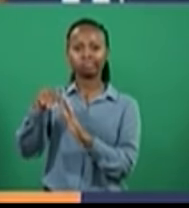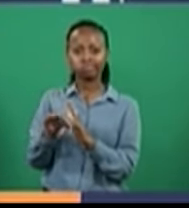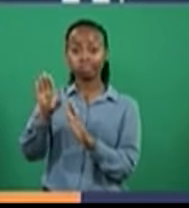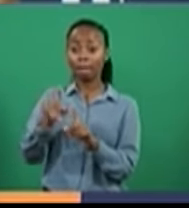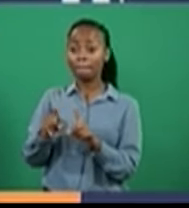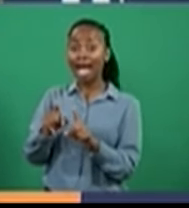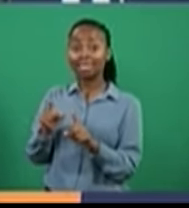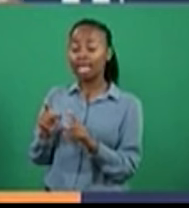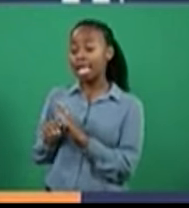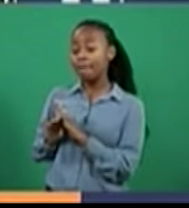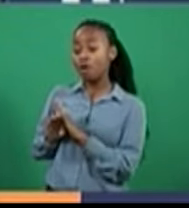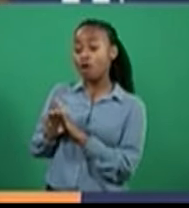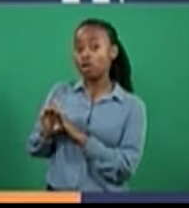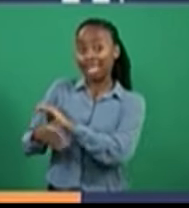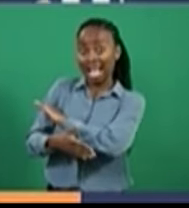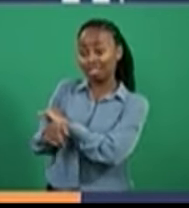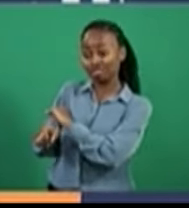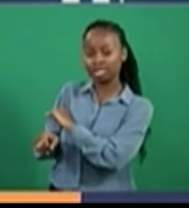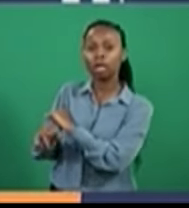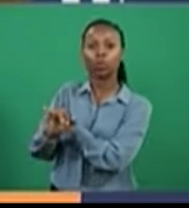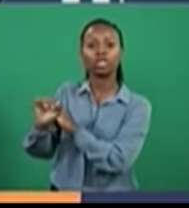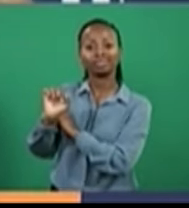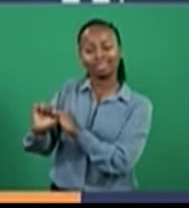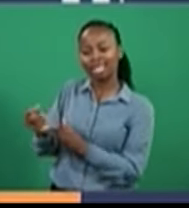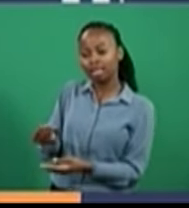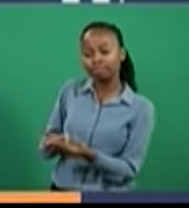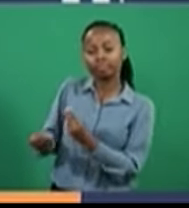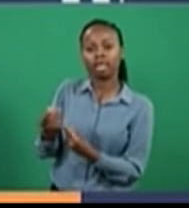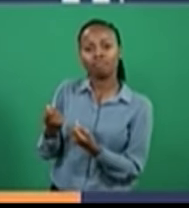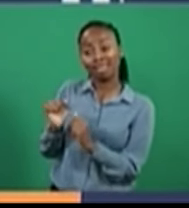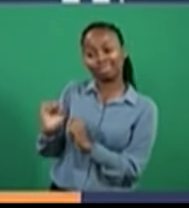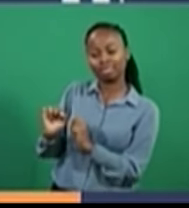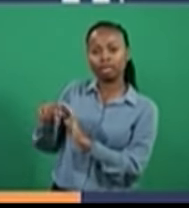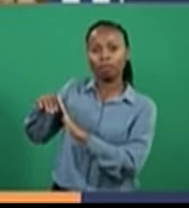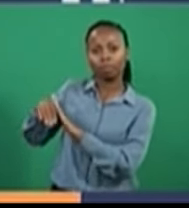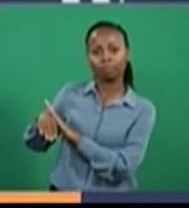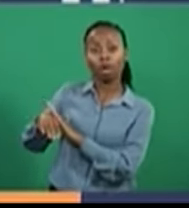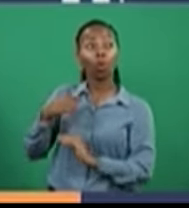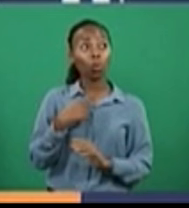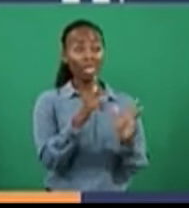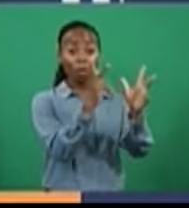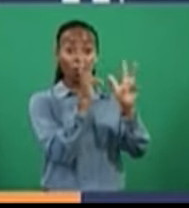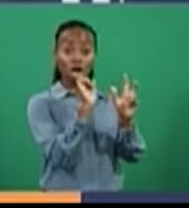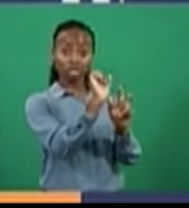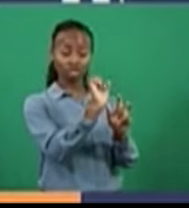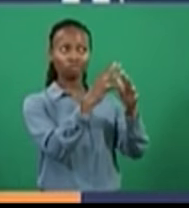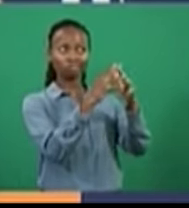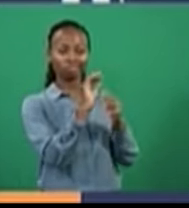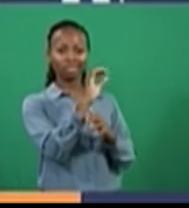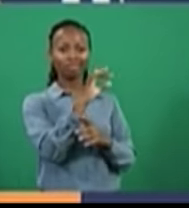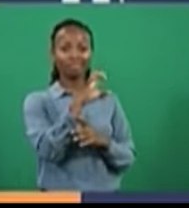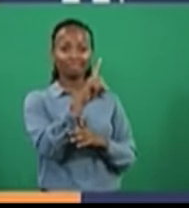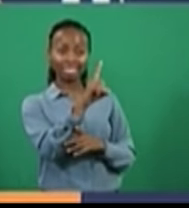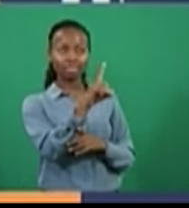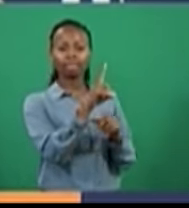depreciated, and so did the rand. So we watch the Fed, but we do not follow the